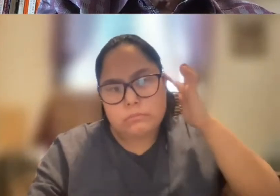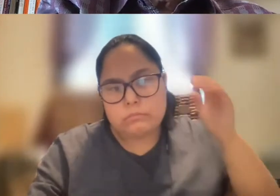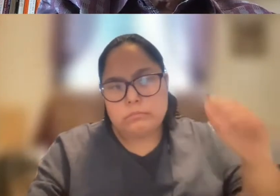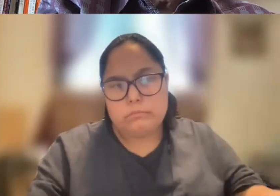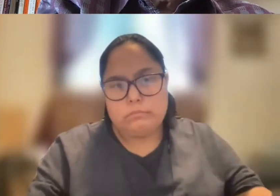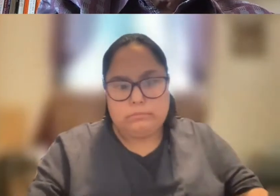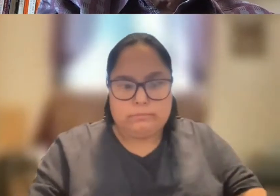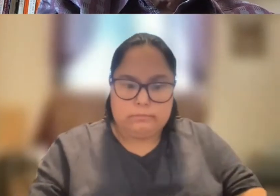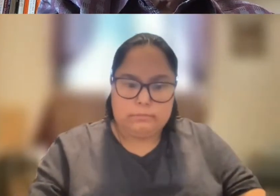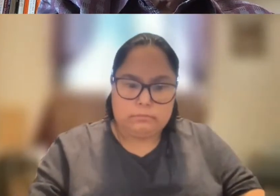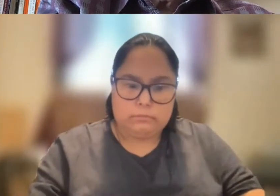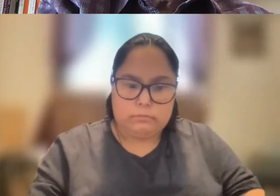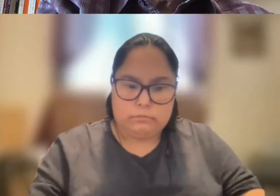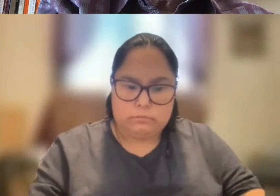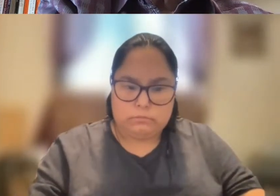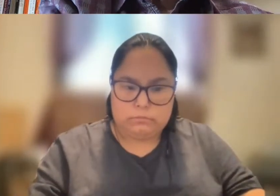I cried."